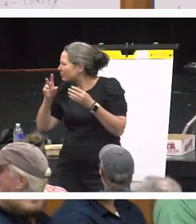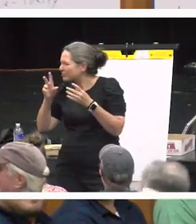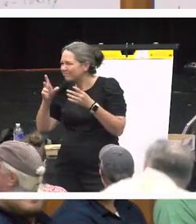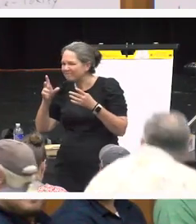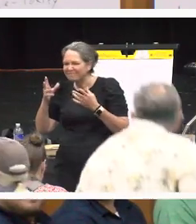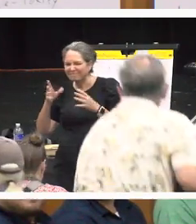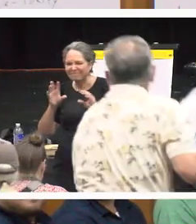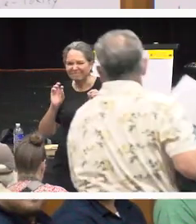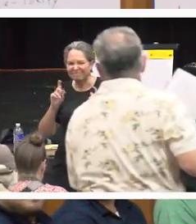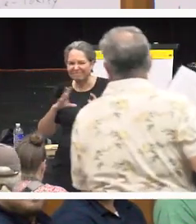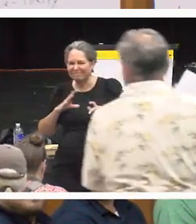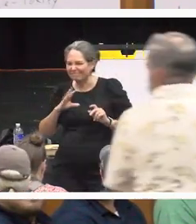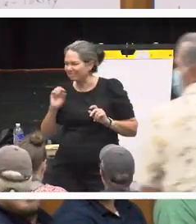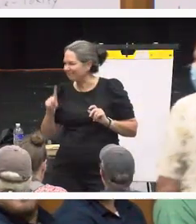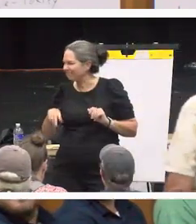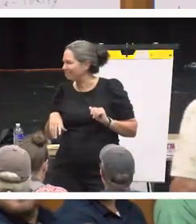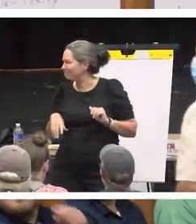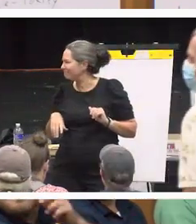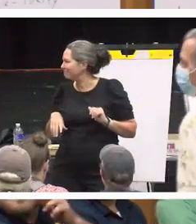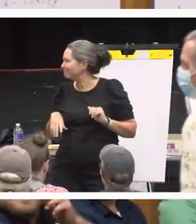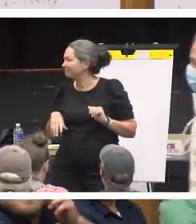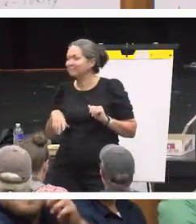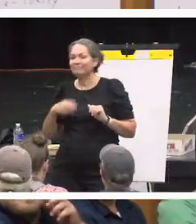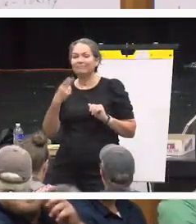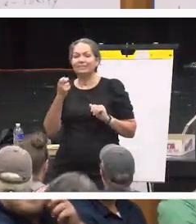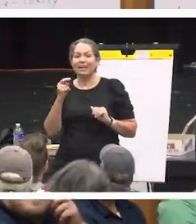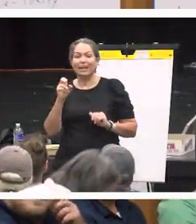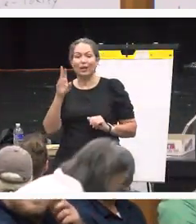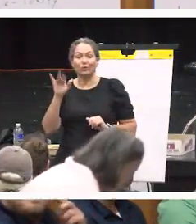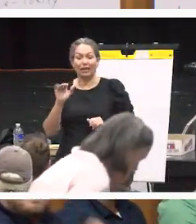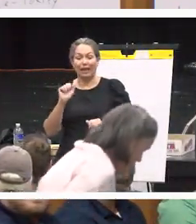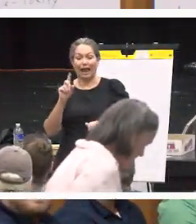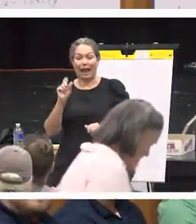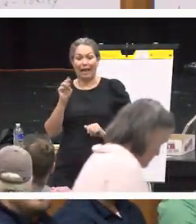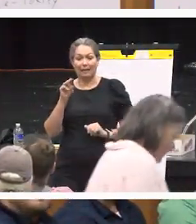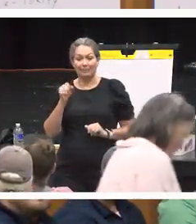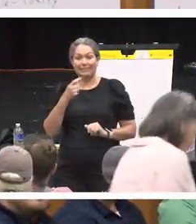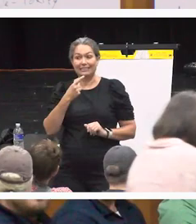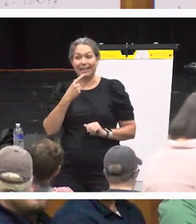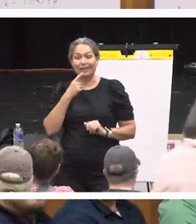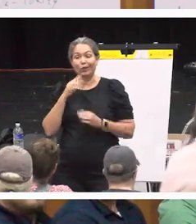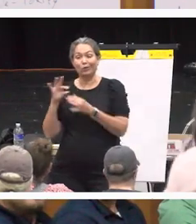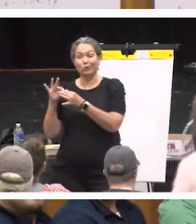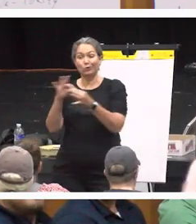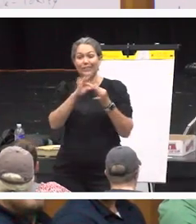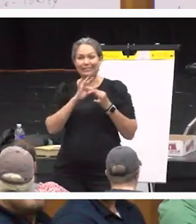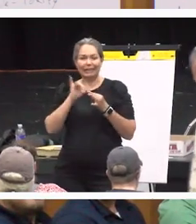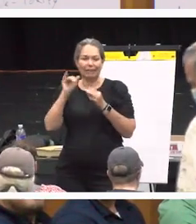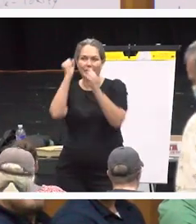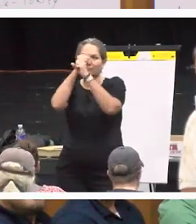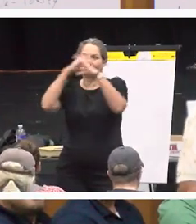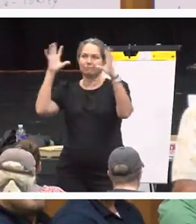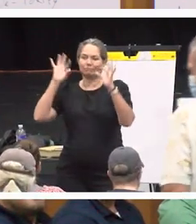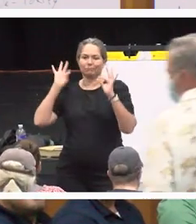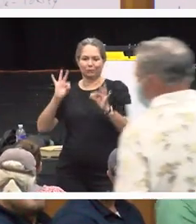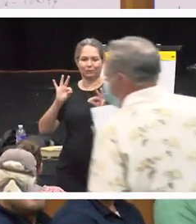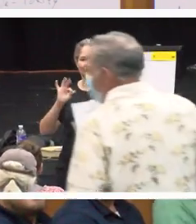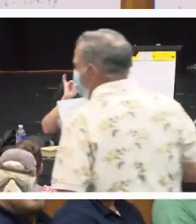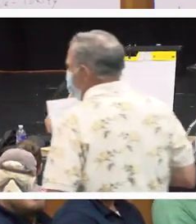So, Henry Adams said, "Unity is vision. It must have been part of the process of learning to